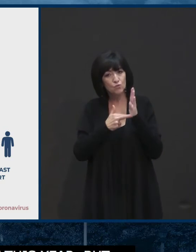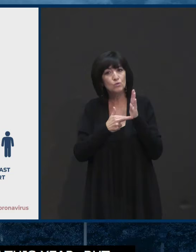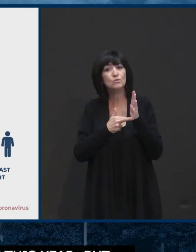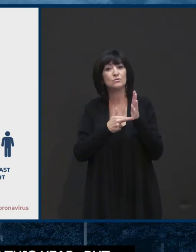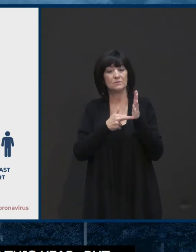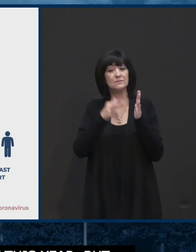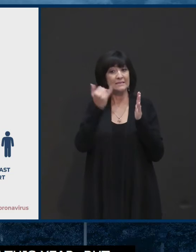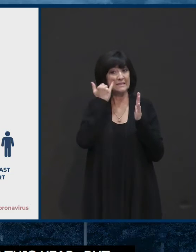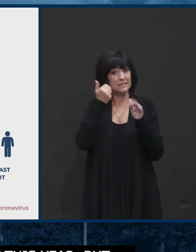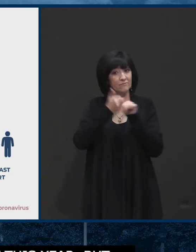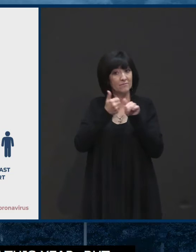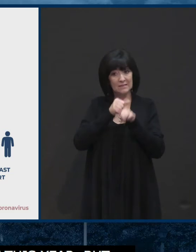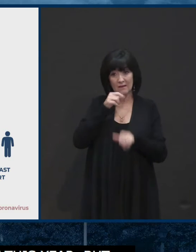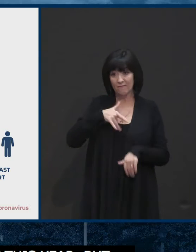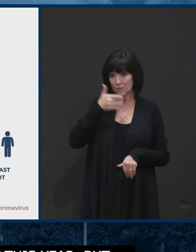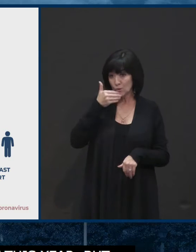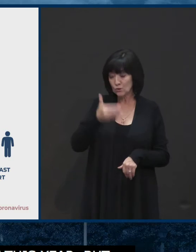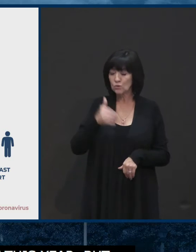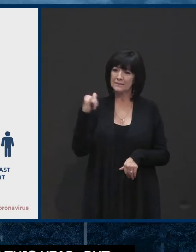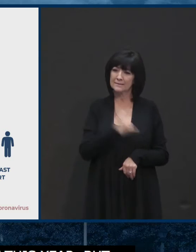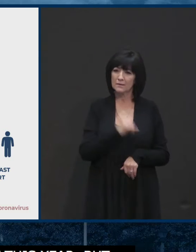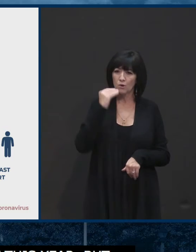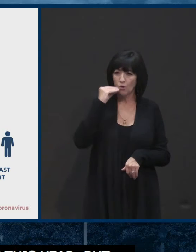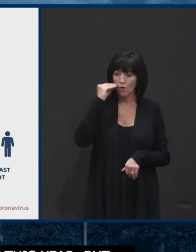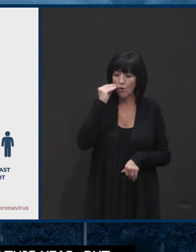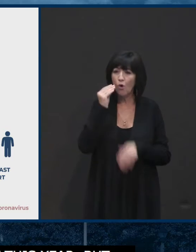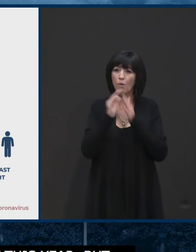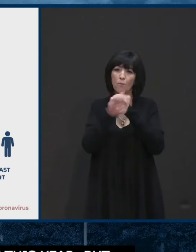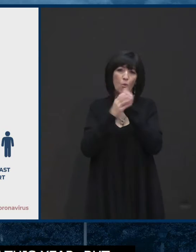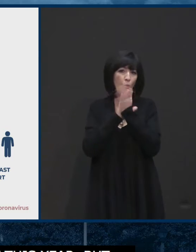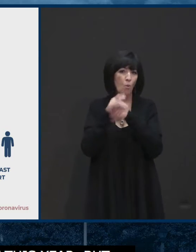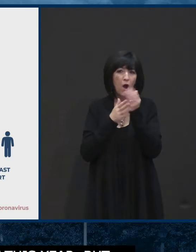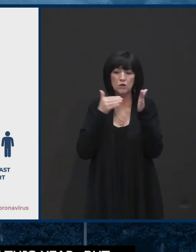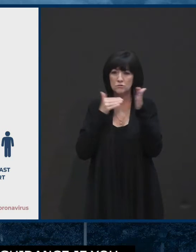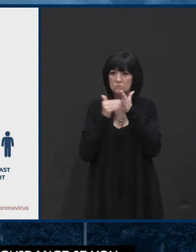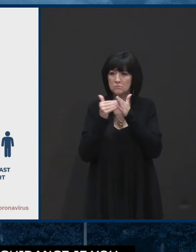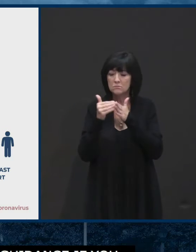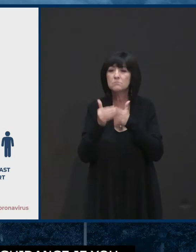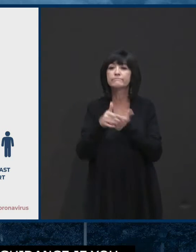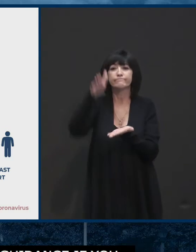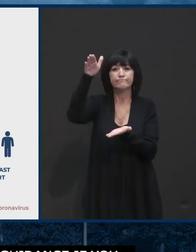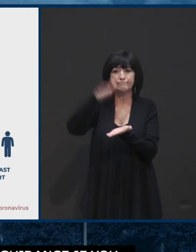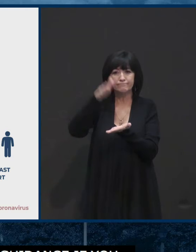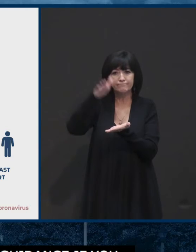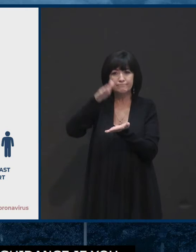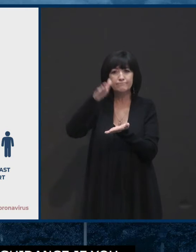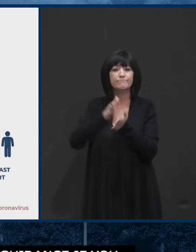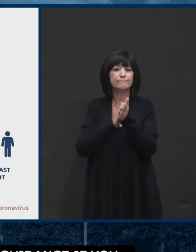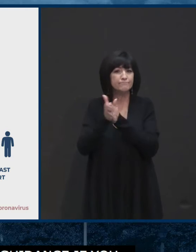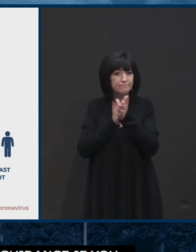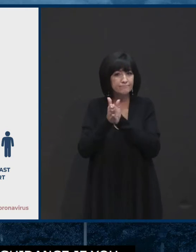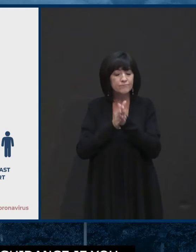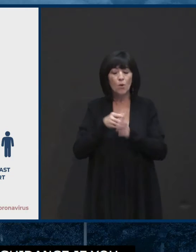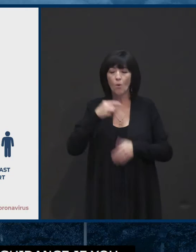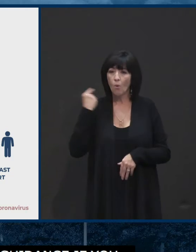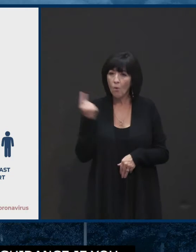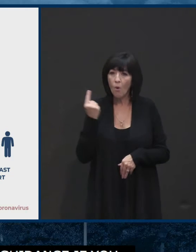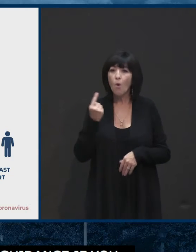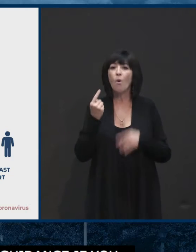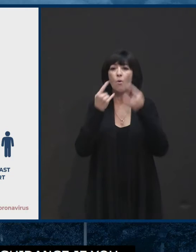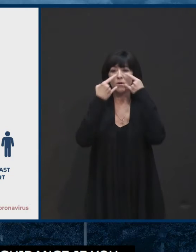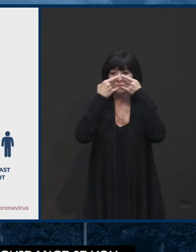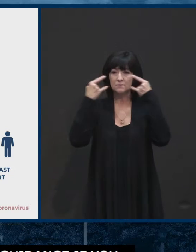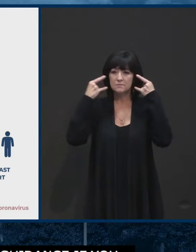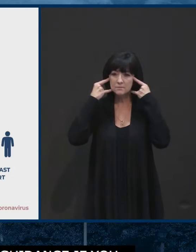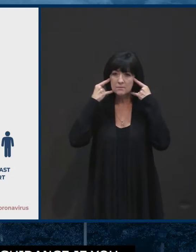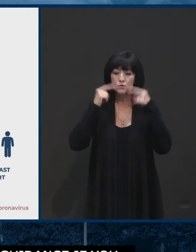hands as often as possible, use hand sanitizer even more frequently, always wear a face covering when you are